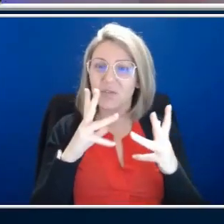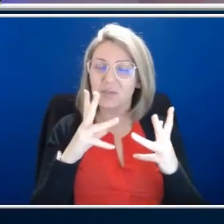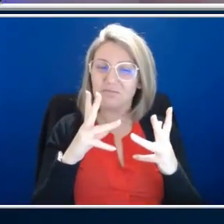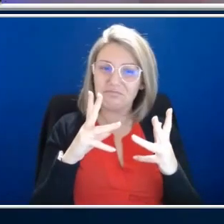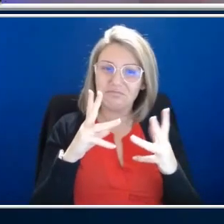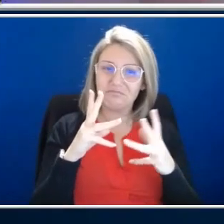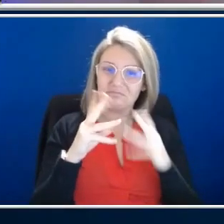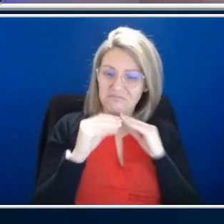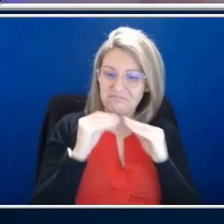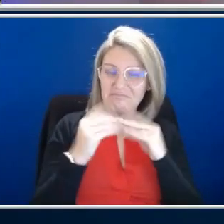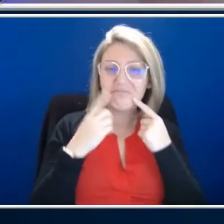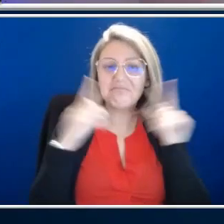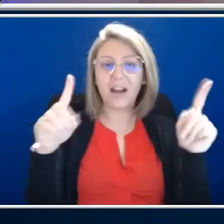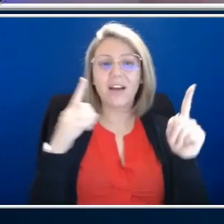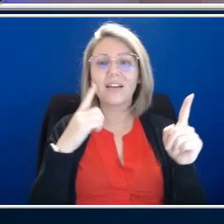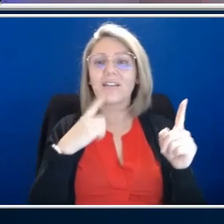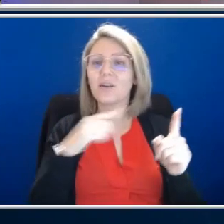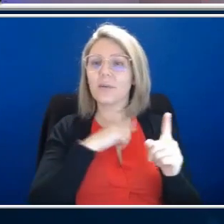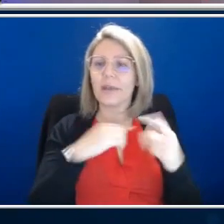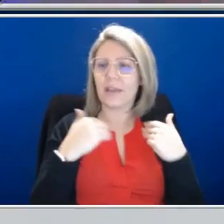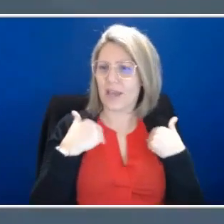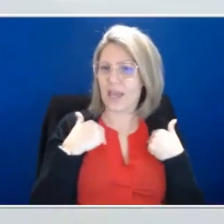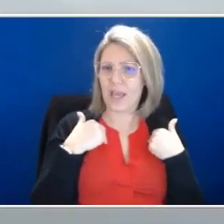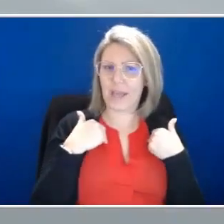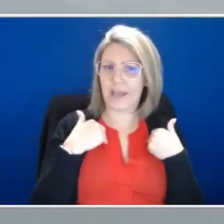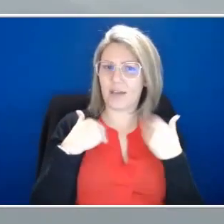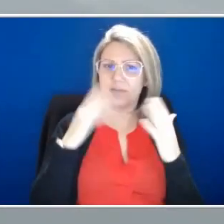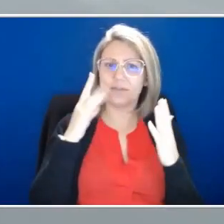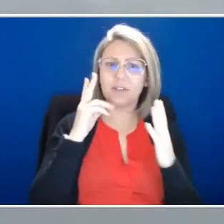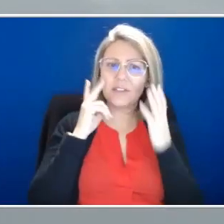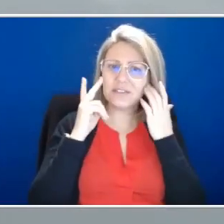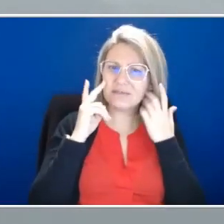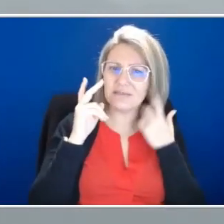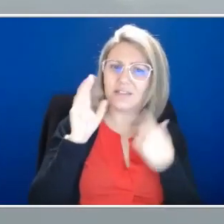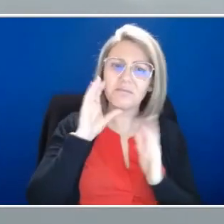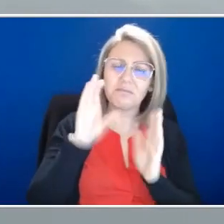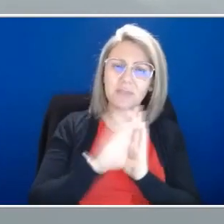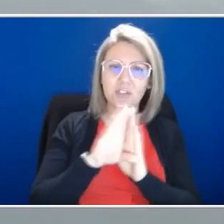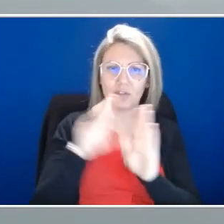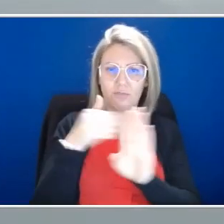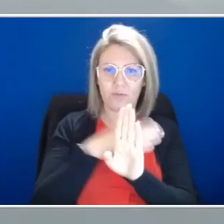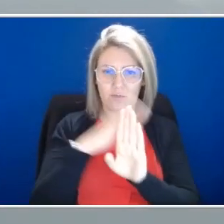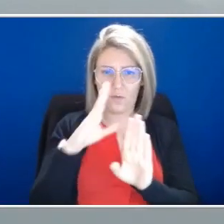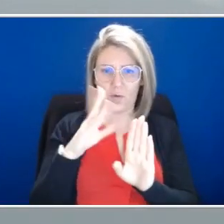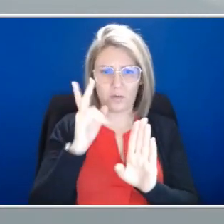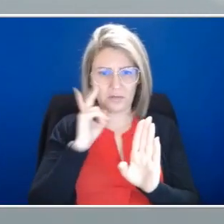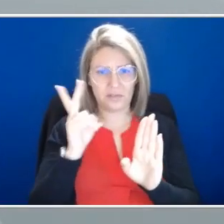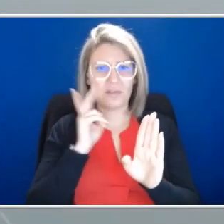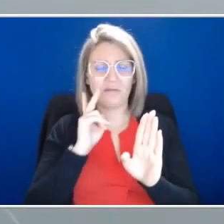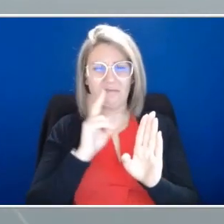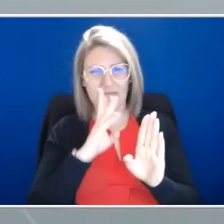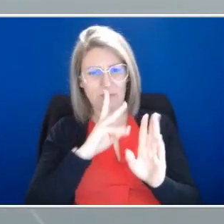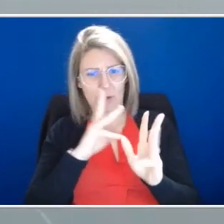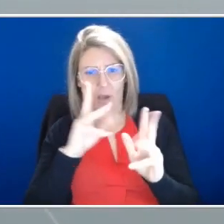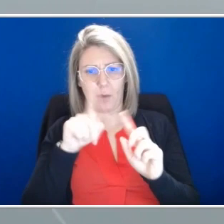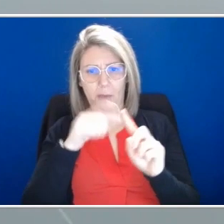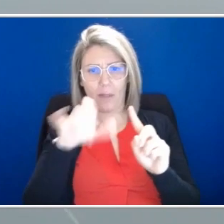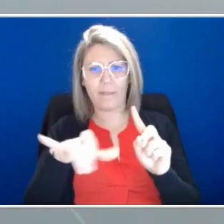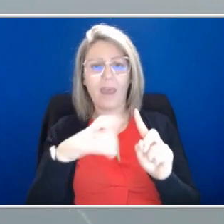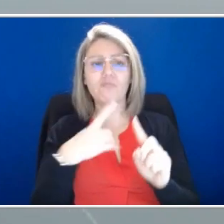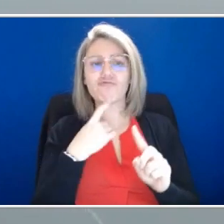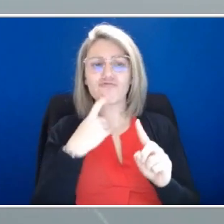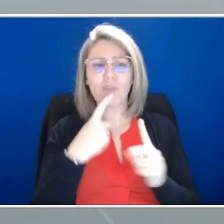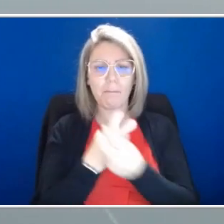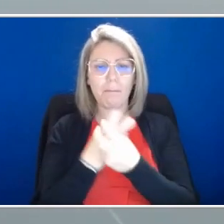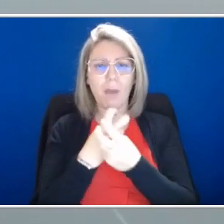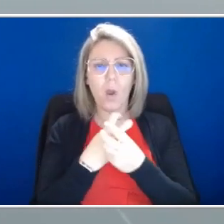we have a rendering of what Kyle's skull looked like before he came to you. So I'd love it if you talked us through what we're seeing there in that red area.